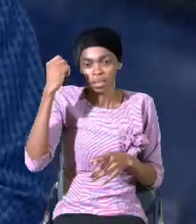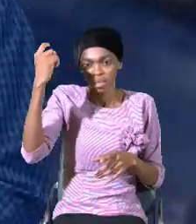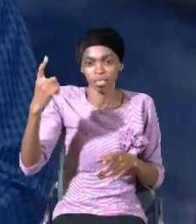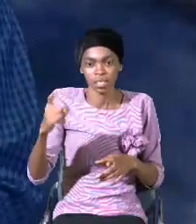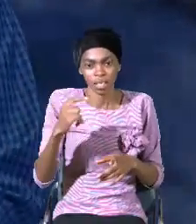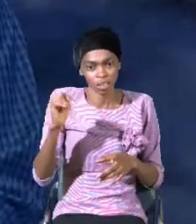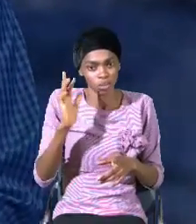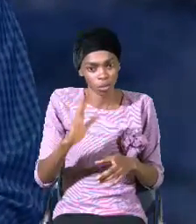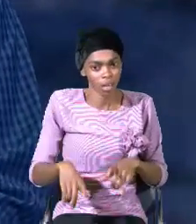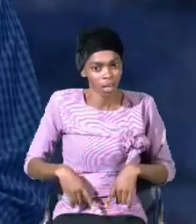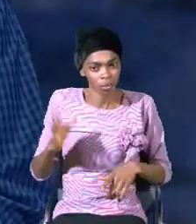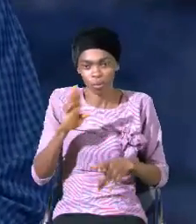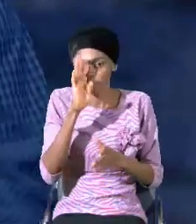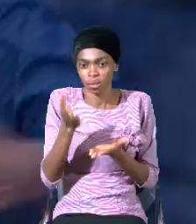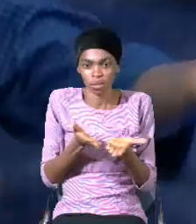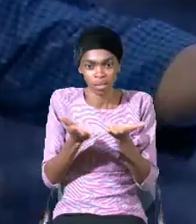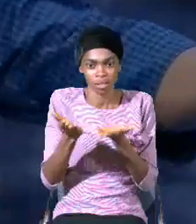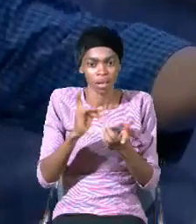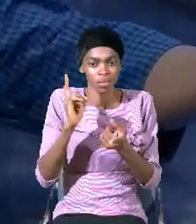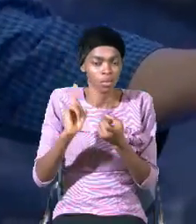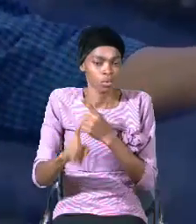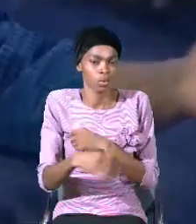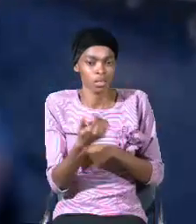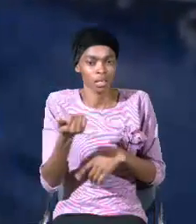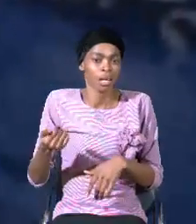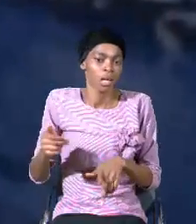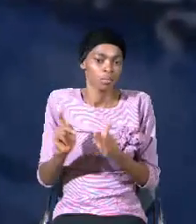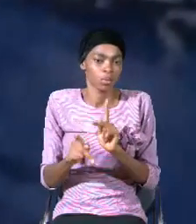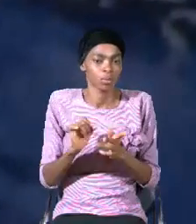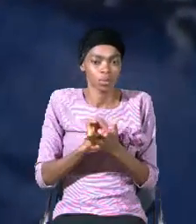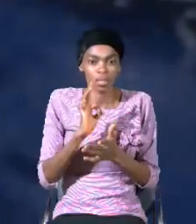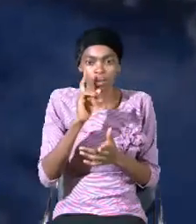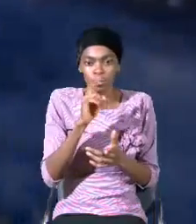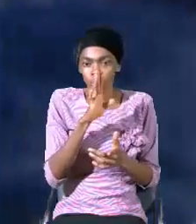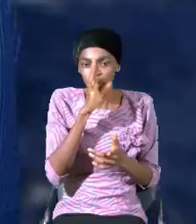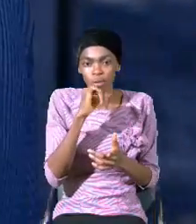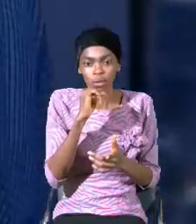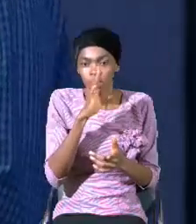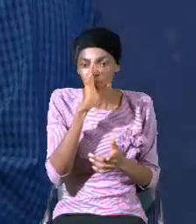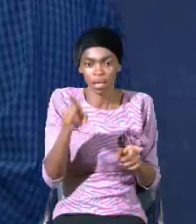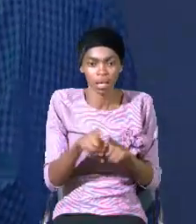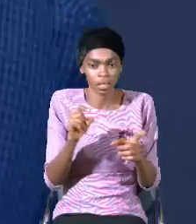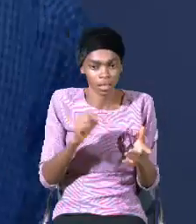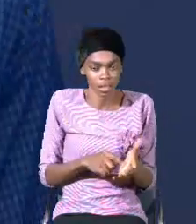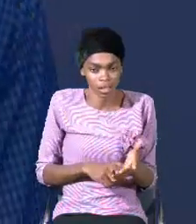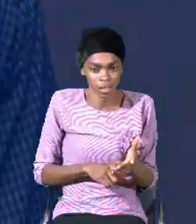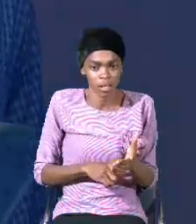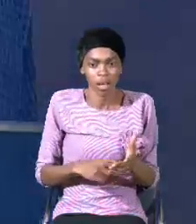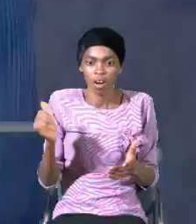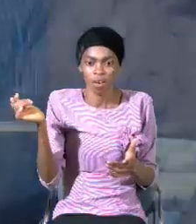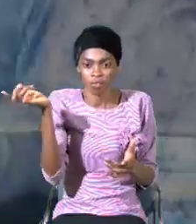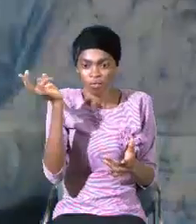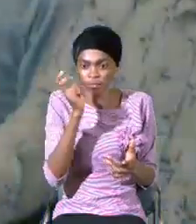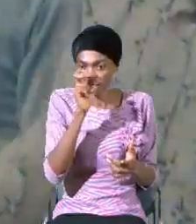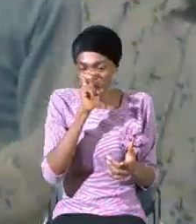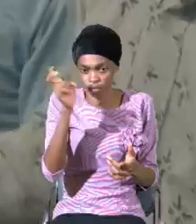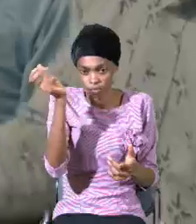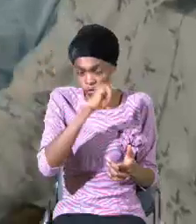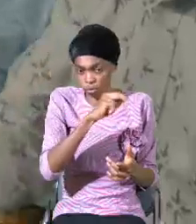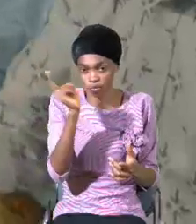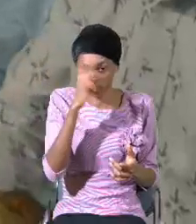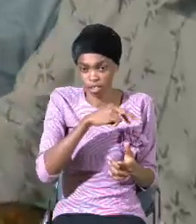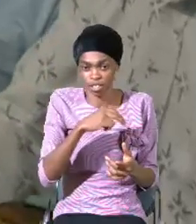in service to other people, so that you'll not be like the foolish man. Look at Jeremiah chapter 17, and I'm